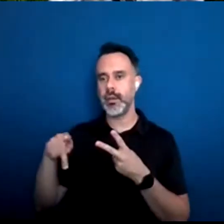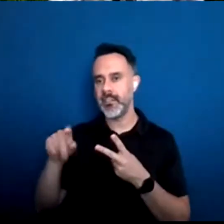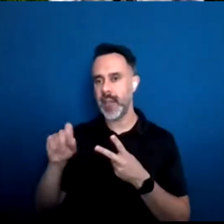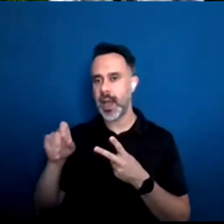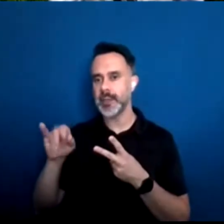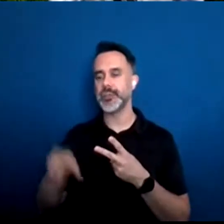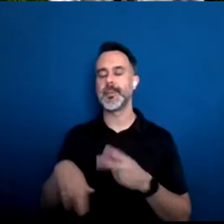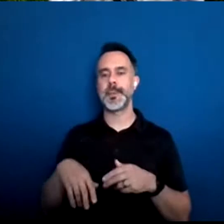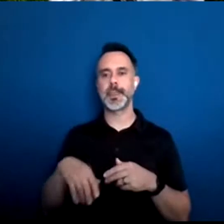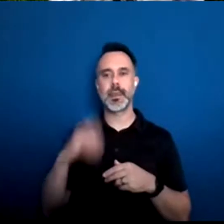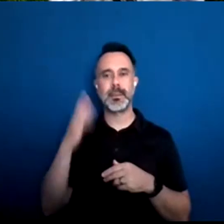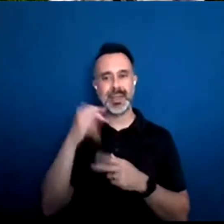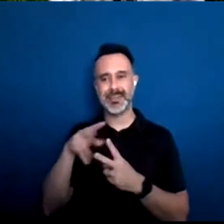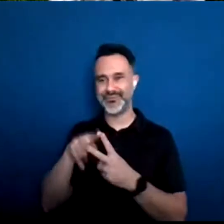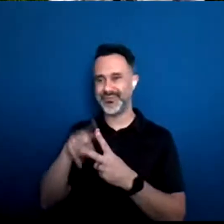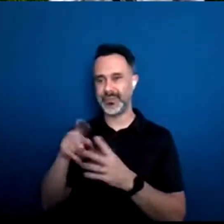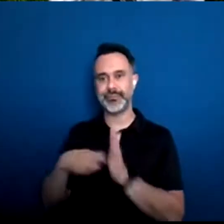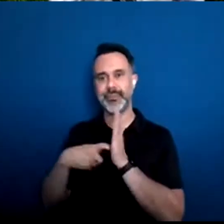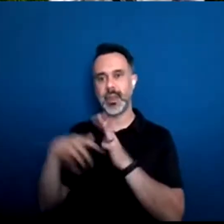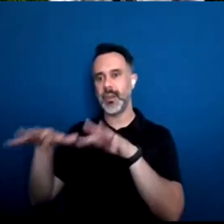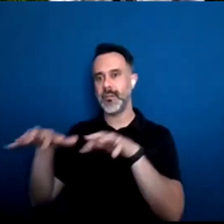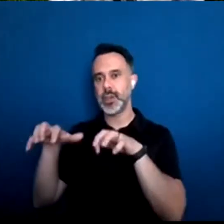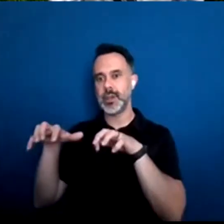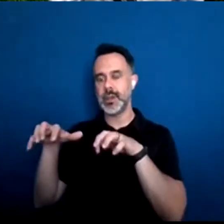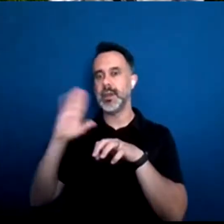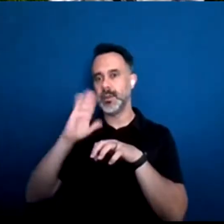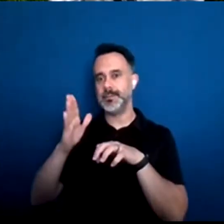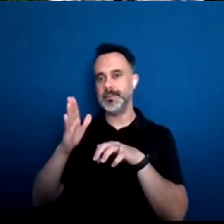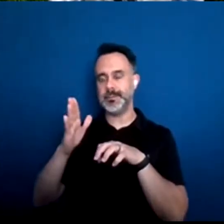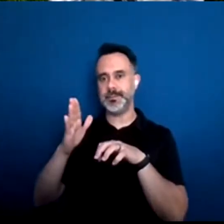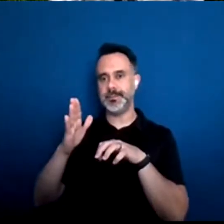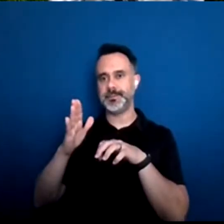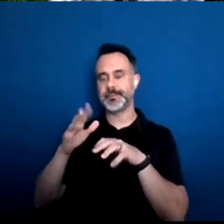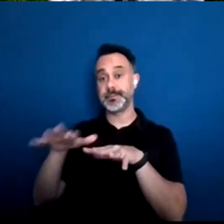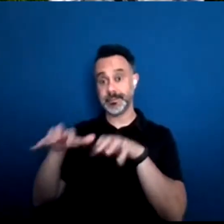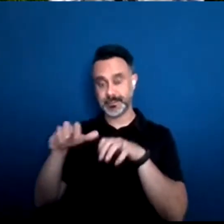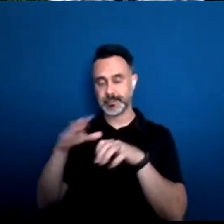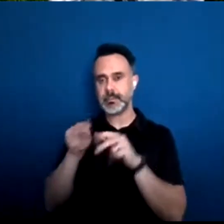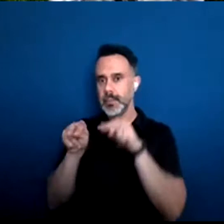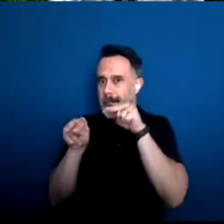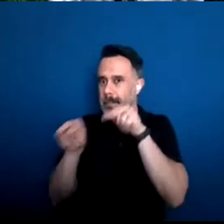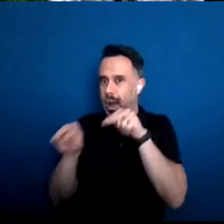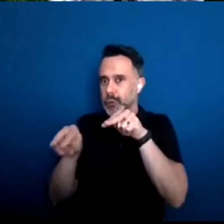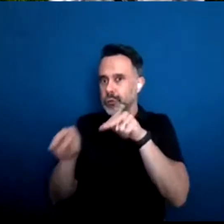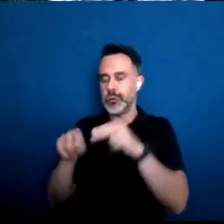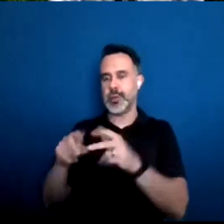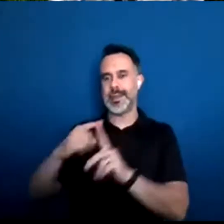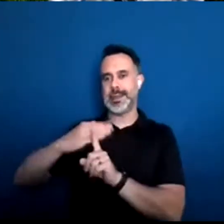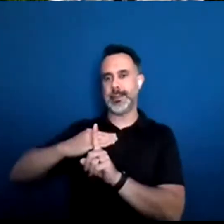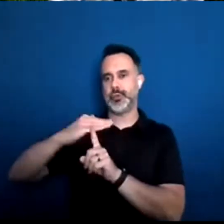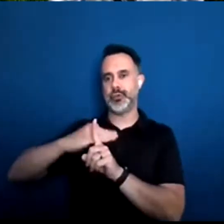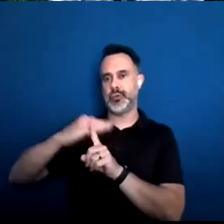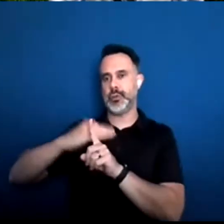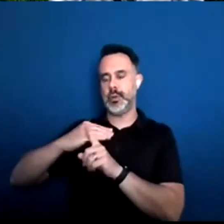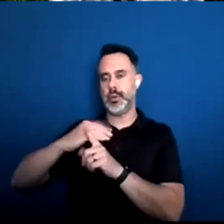need a freezer that actually monitors the temperature, right, to make sure that it actually